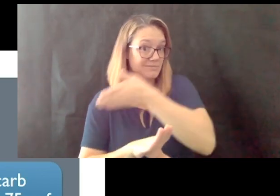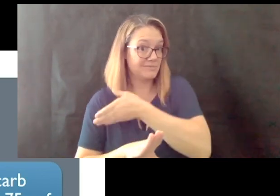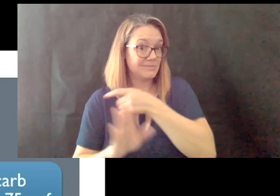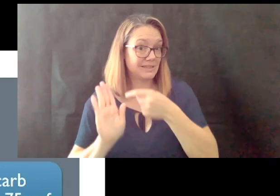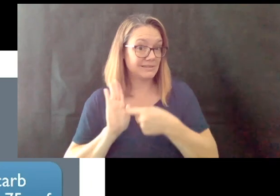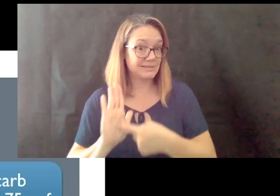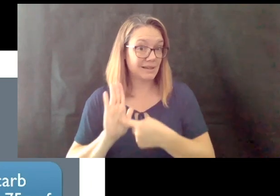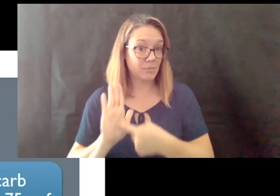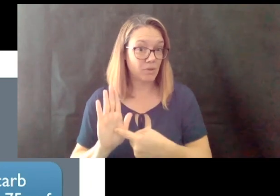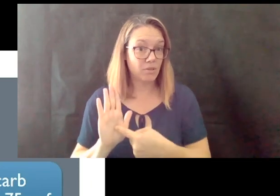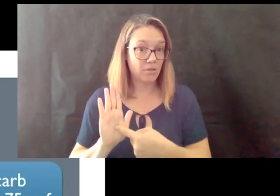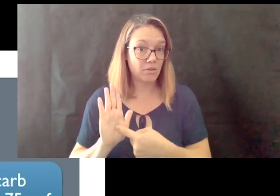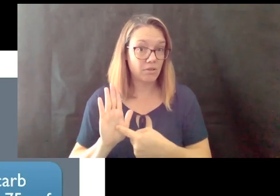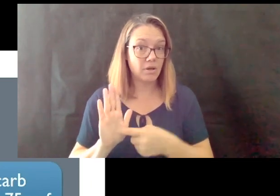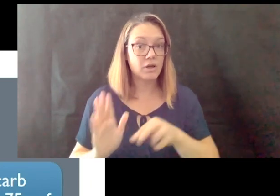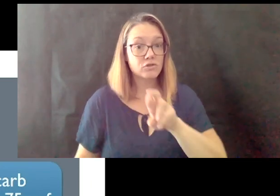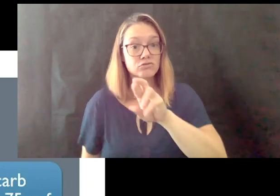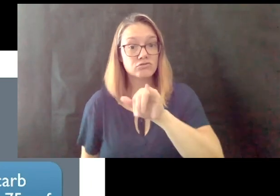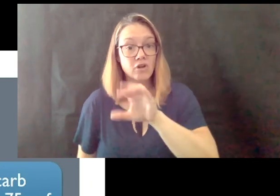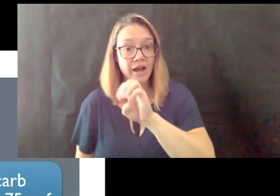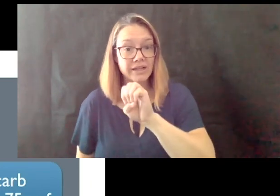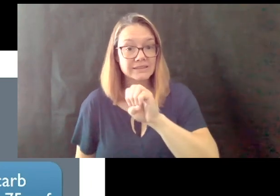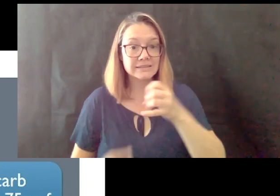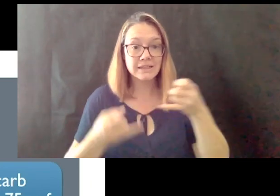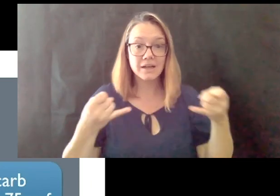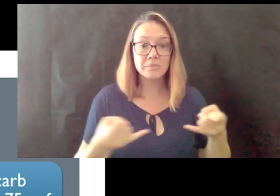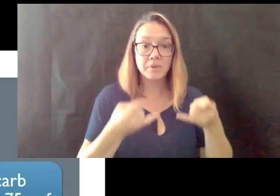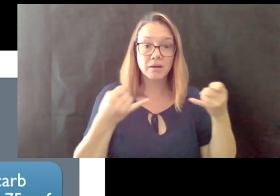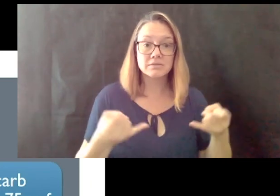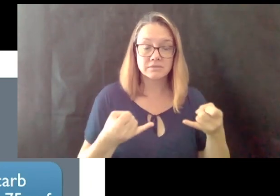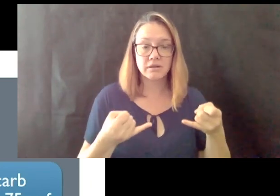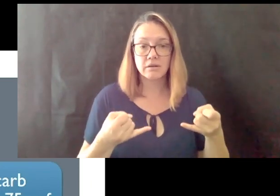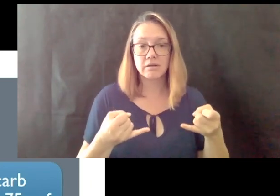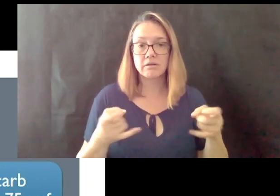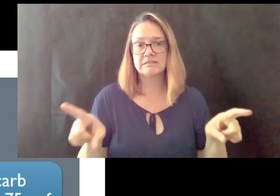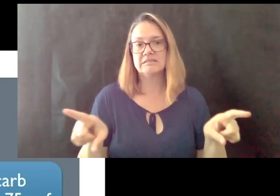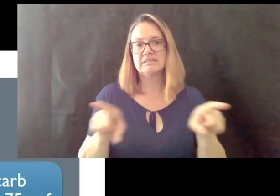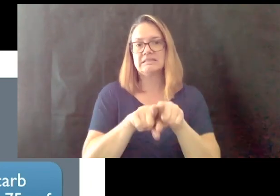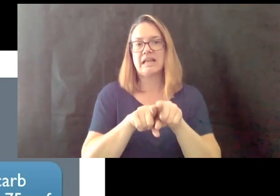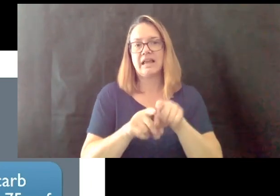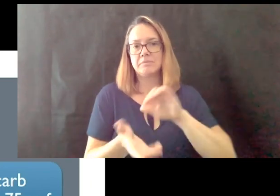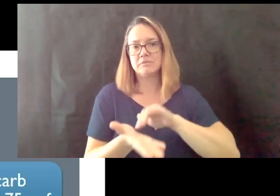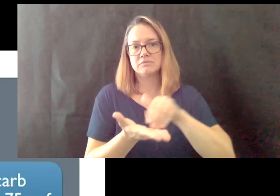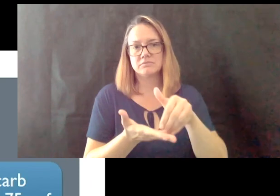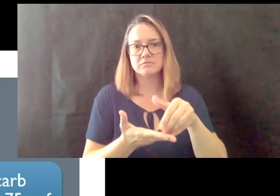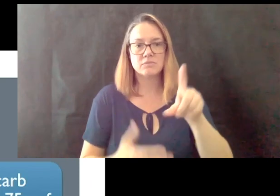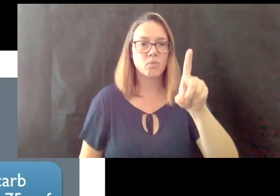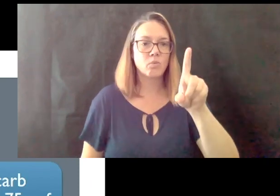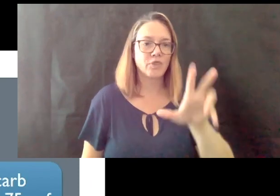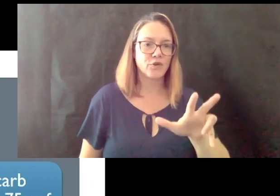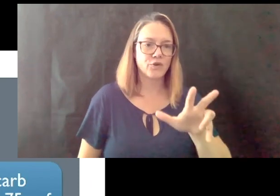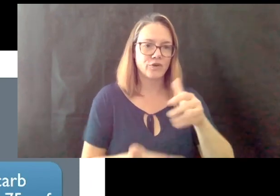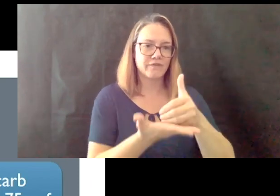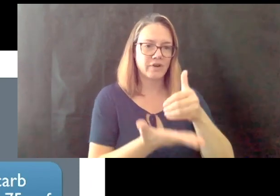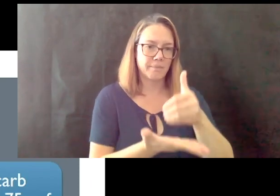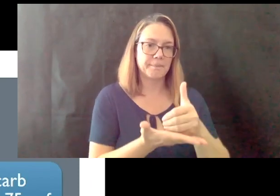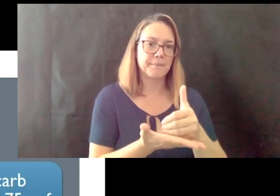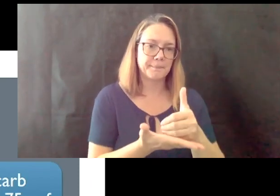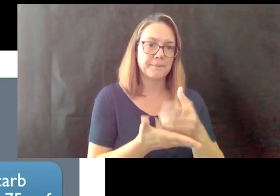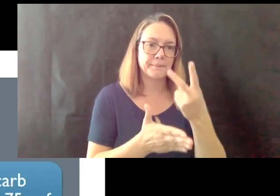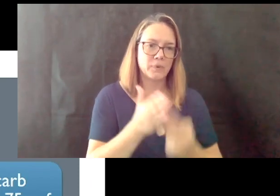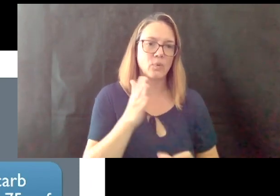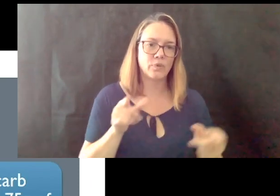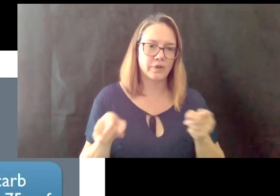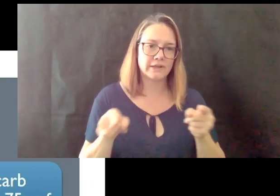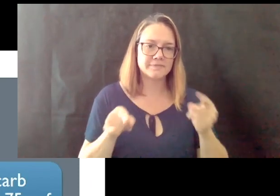previous example, or I don't know if you saw it or not, but rice and pasta are about the same serving size, so a third of a cup